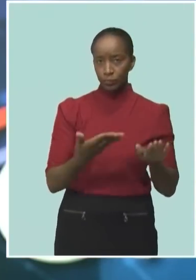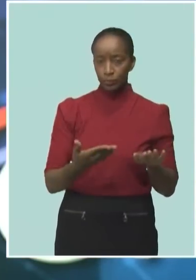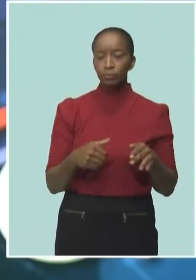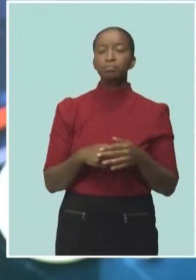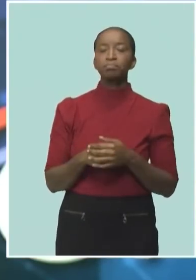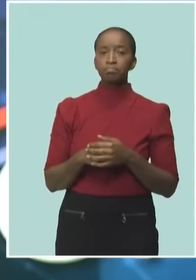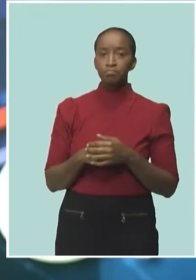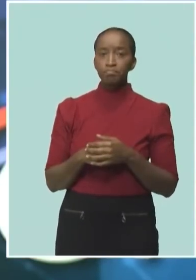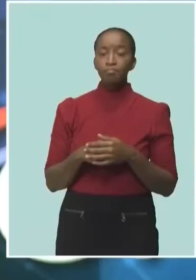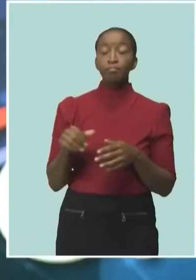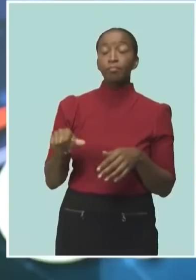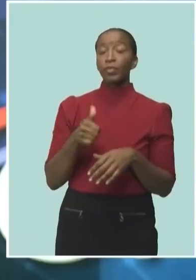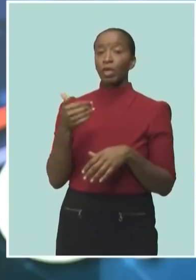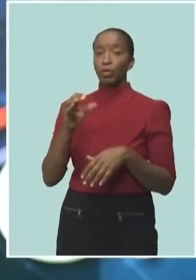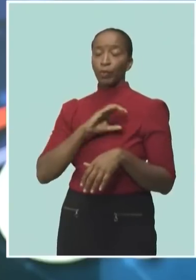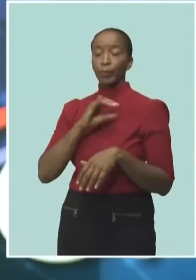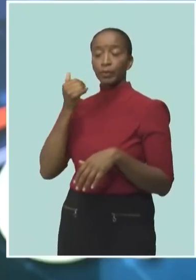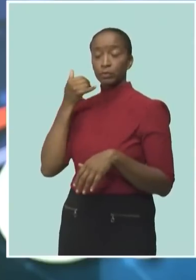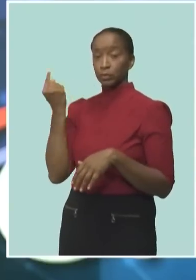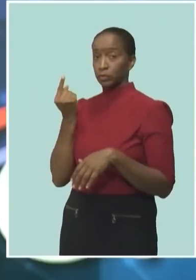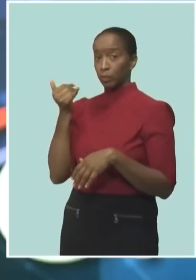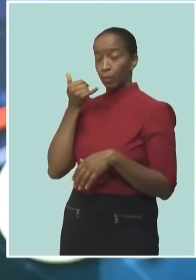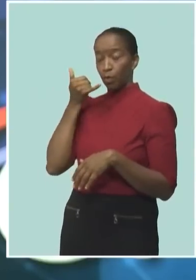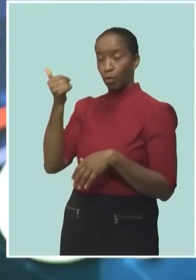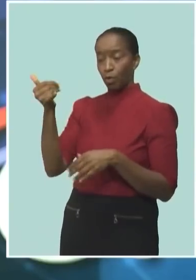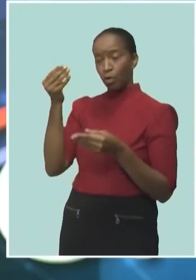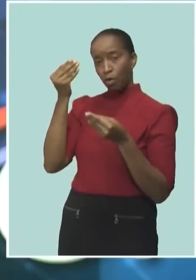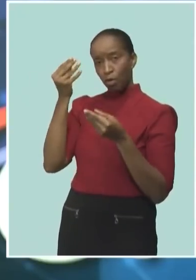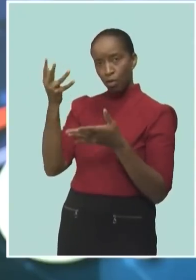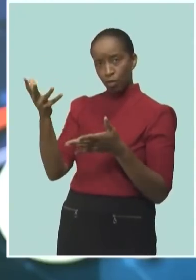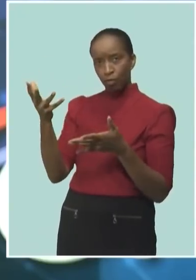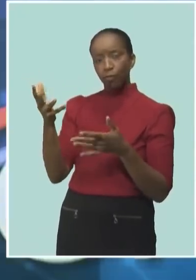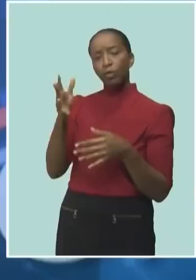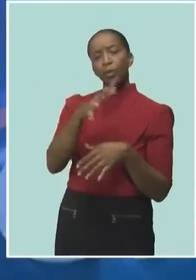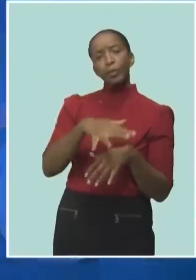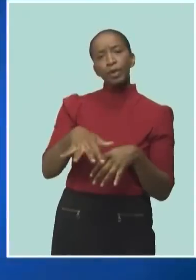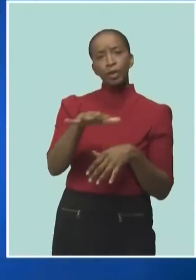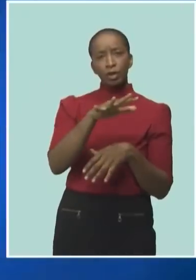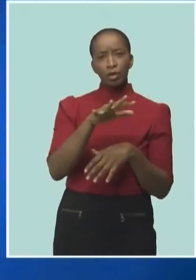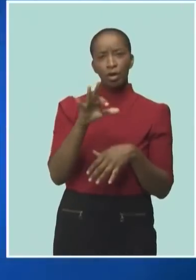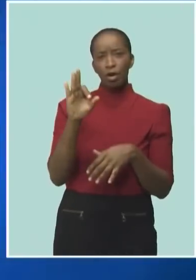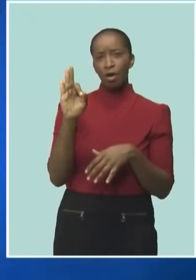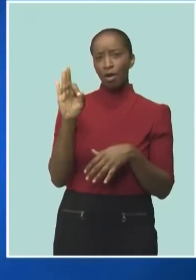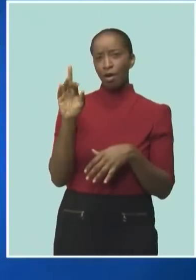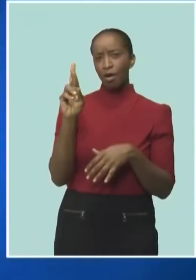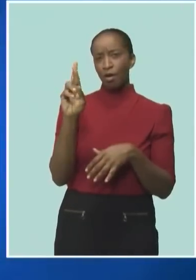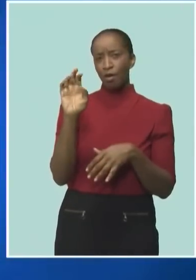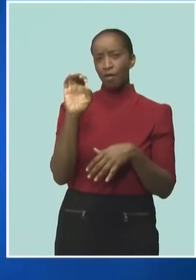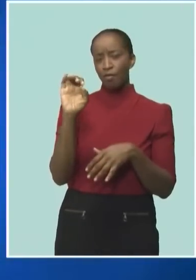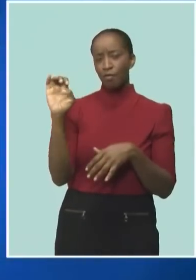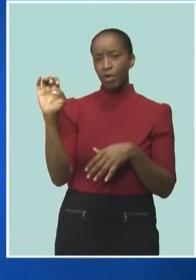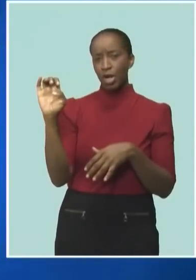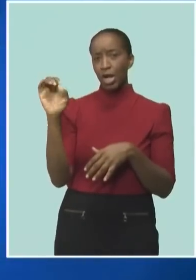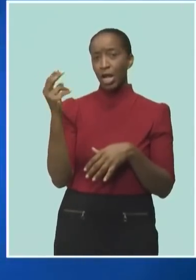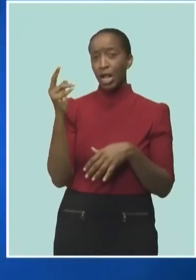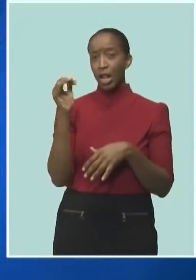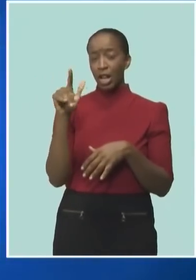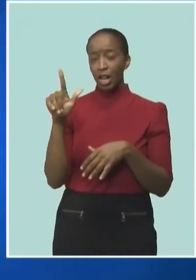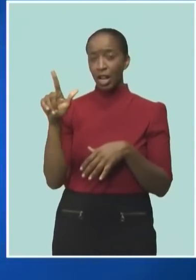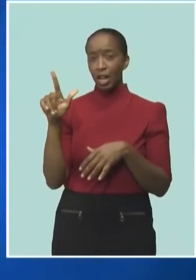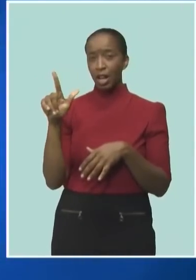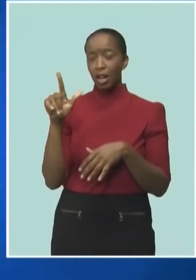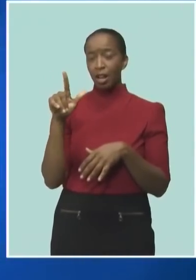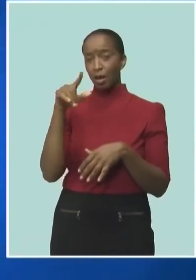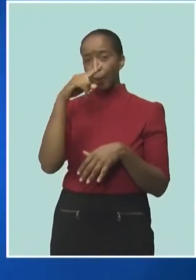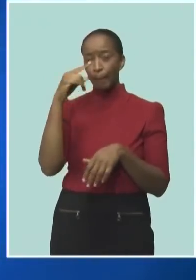p.m. An anonymous caller reported multiple gunshots at Boyce Road, Freehill, Black Rock. Police investigations revealed that one man